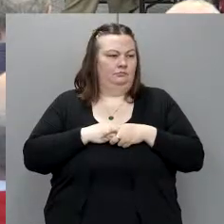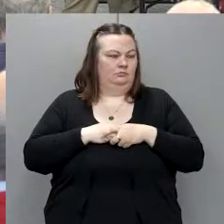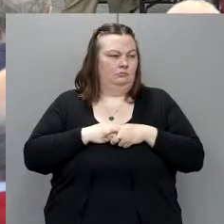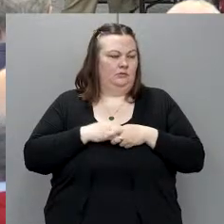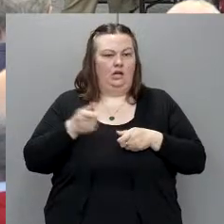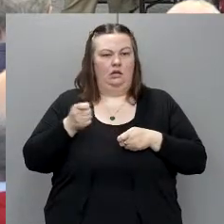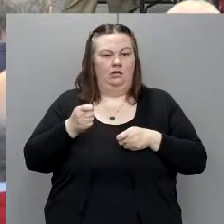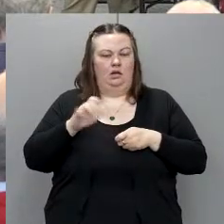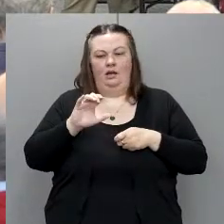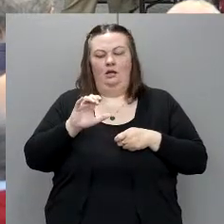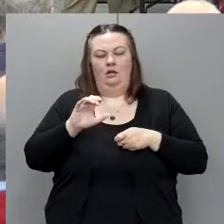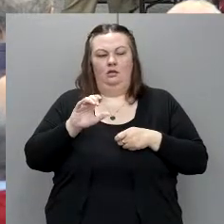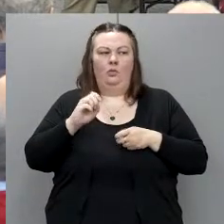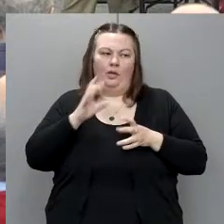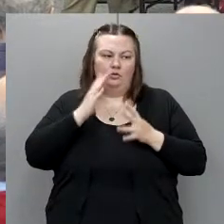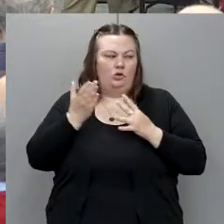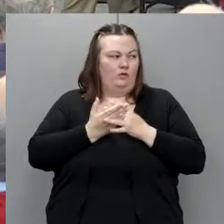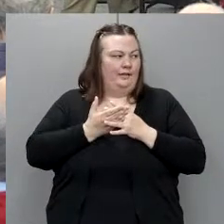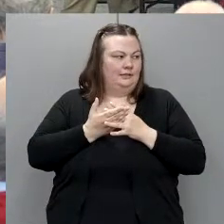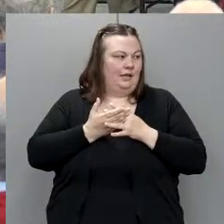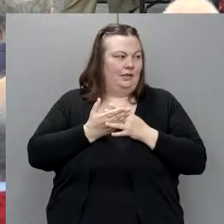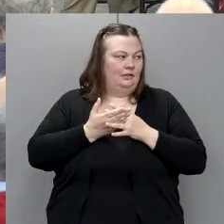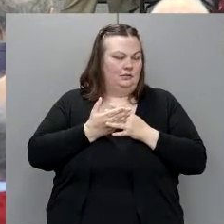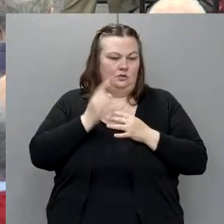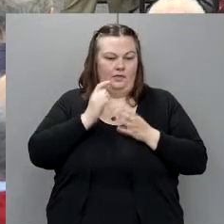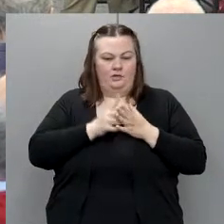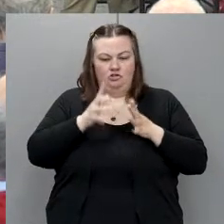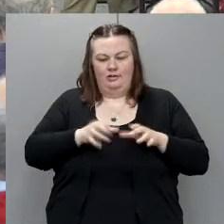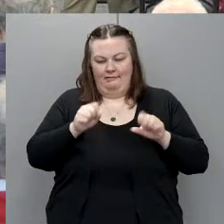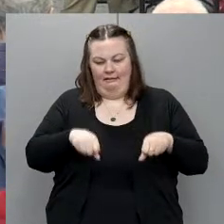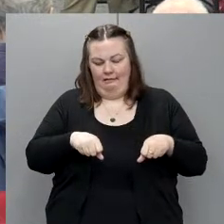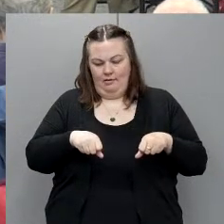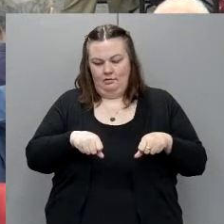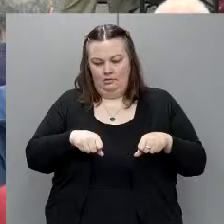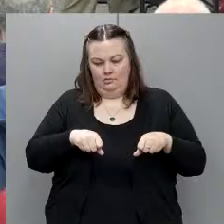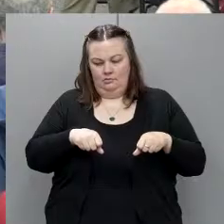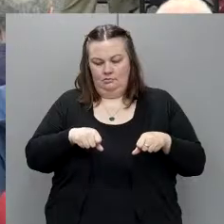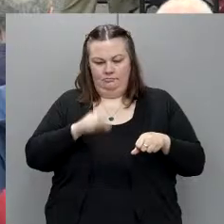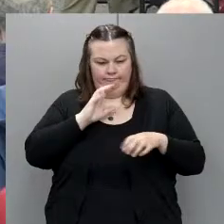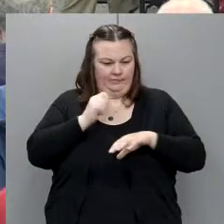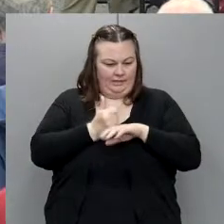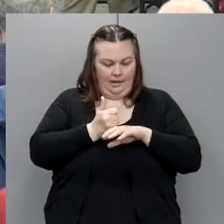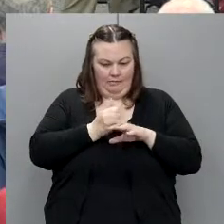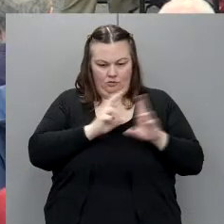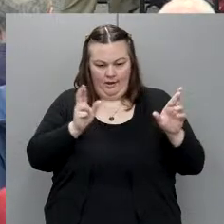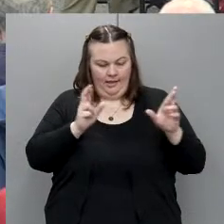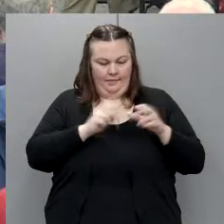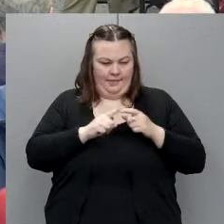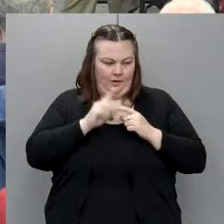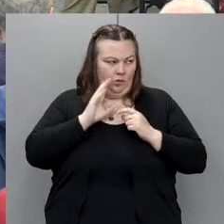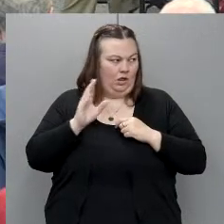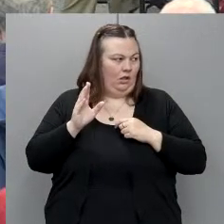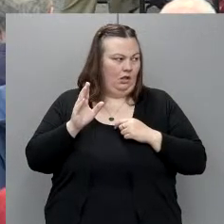we're going to take a recess so the attorney can get things around, and we will